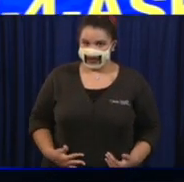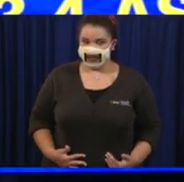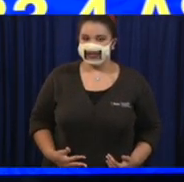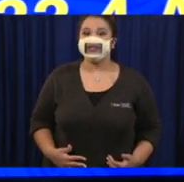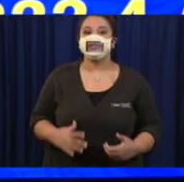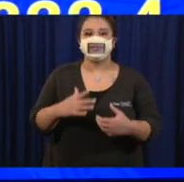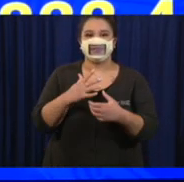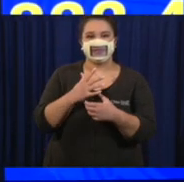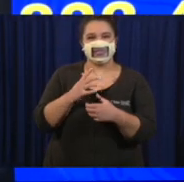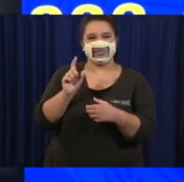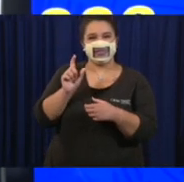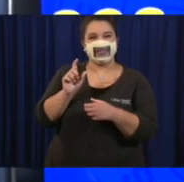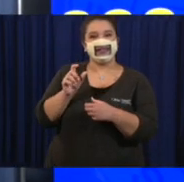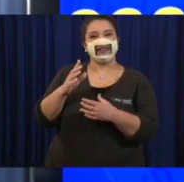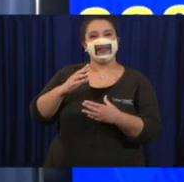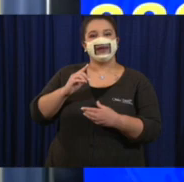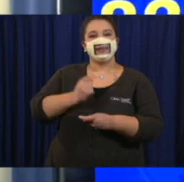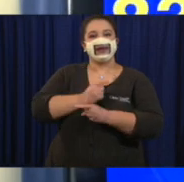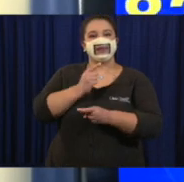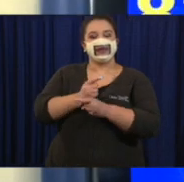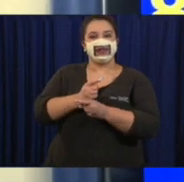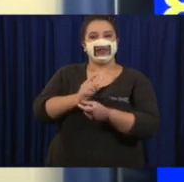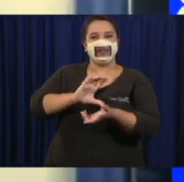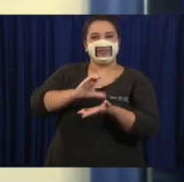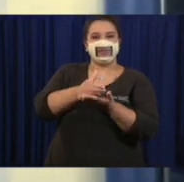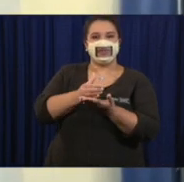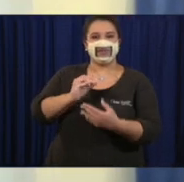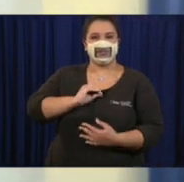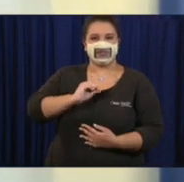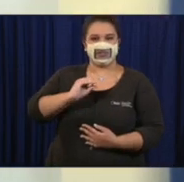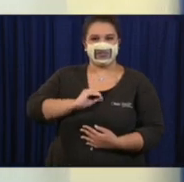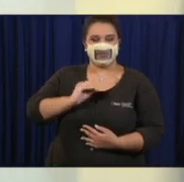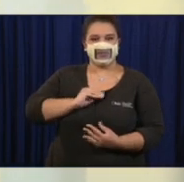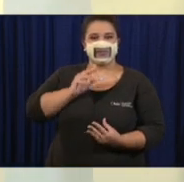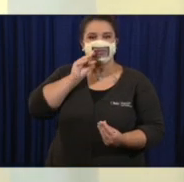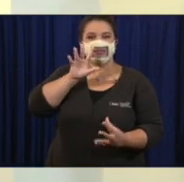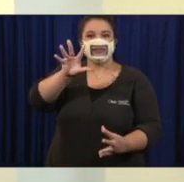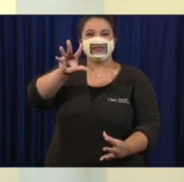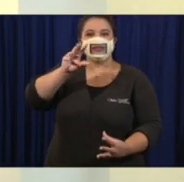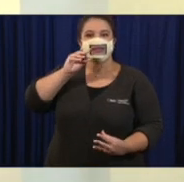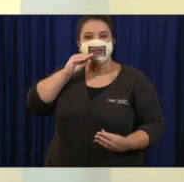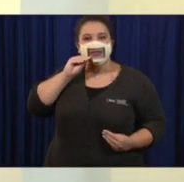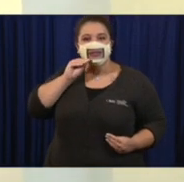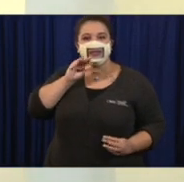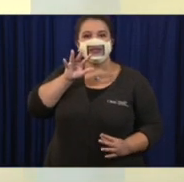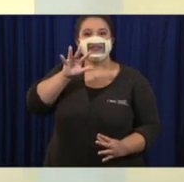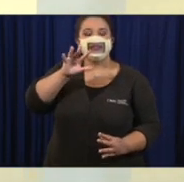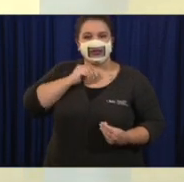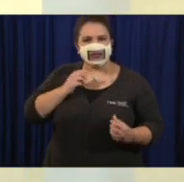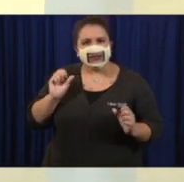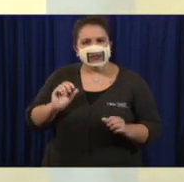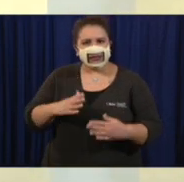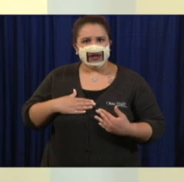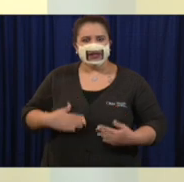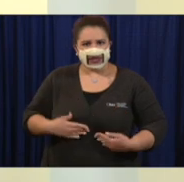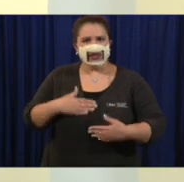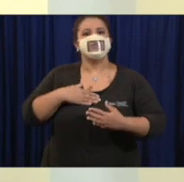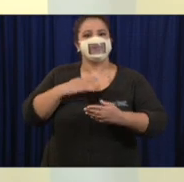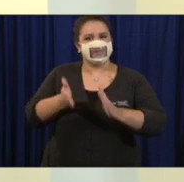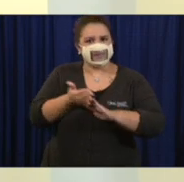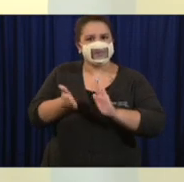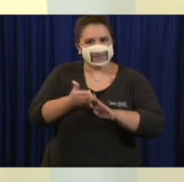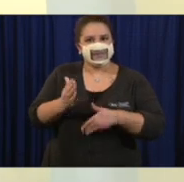to function. Now with this mask, we're breathing our own air, and it's something